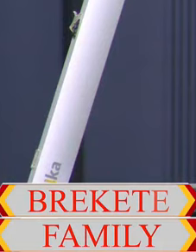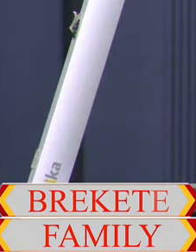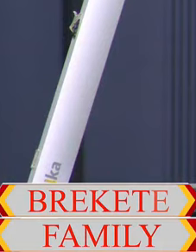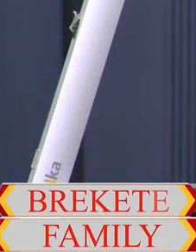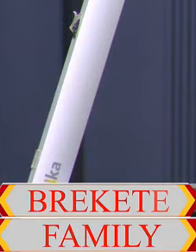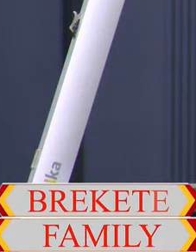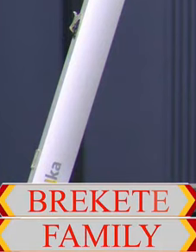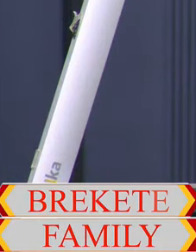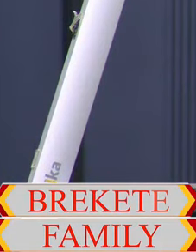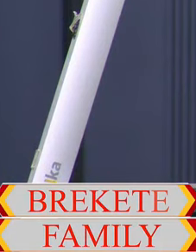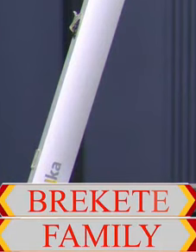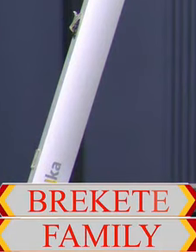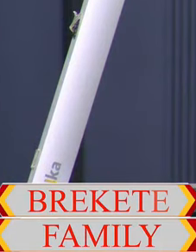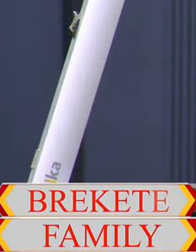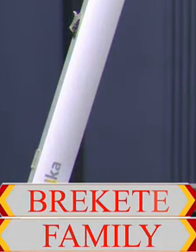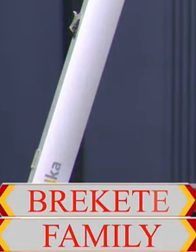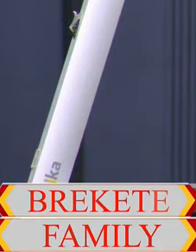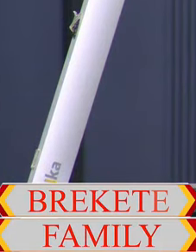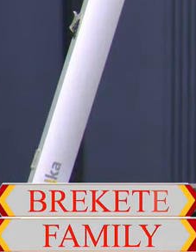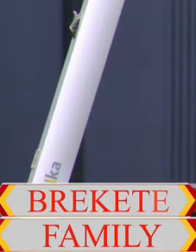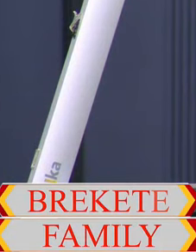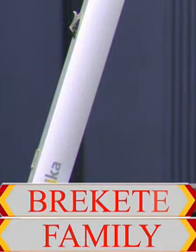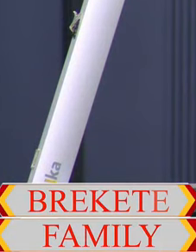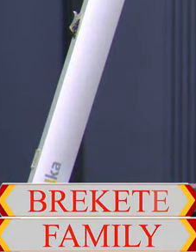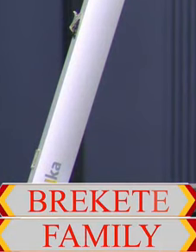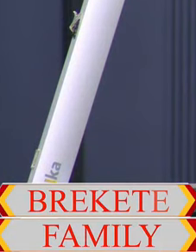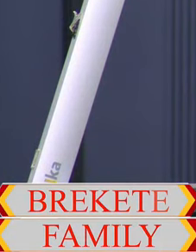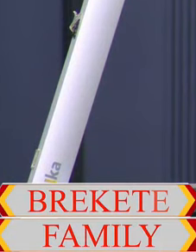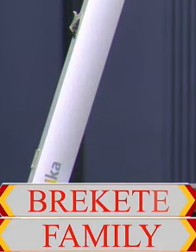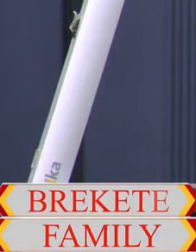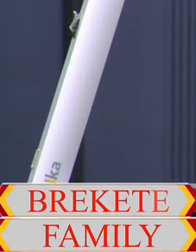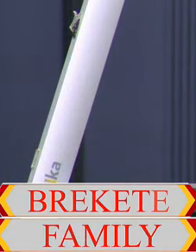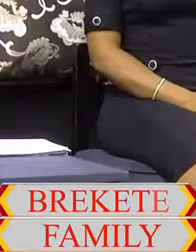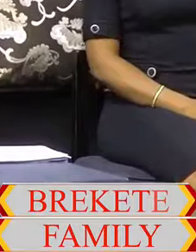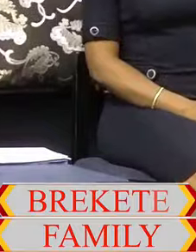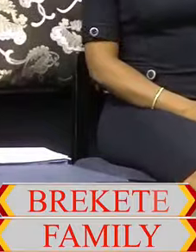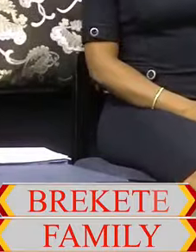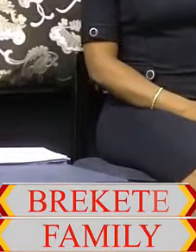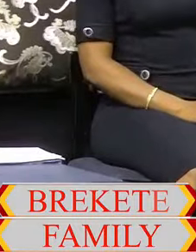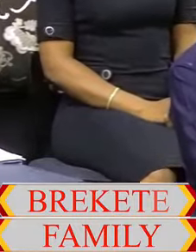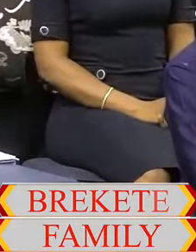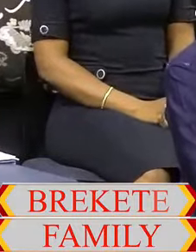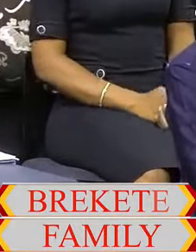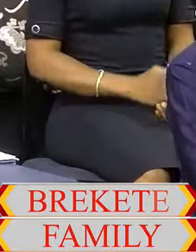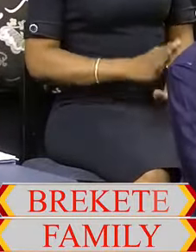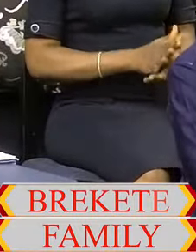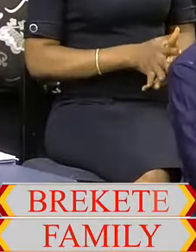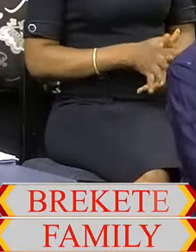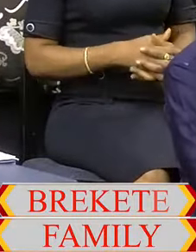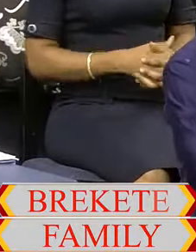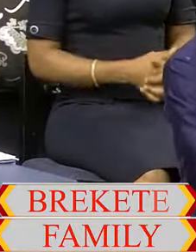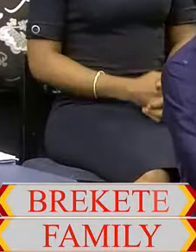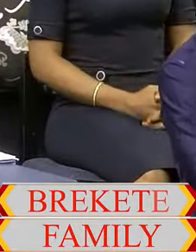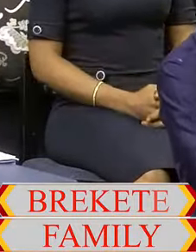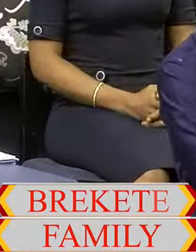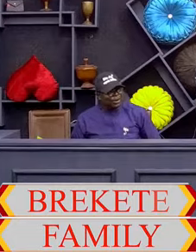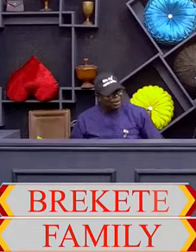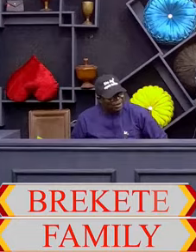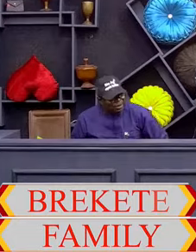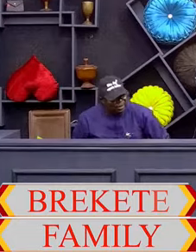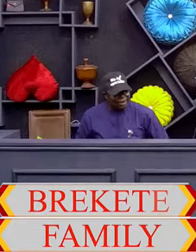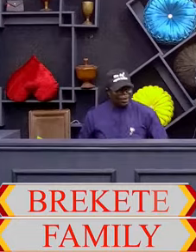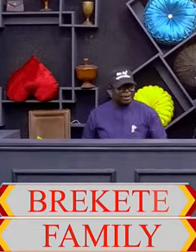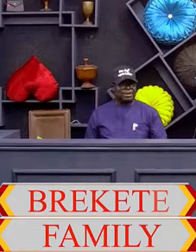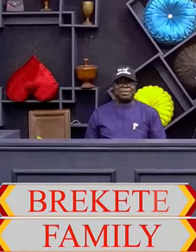Good morning, sir. Good morning, Consultant Ike. Yes, sir. Hembe lembe. Oh, lo, lo,